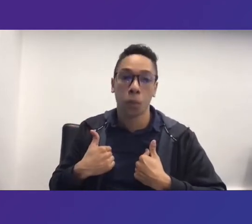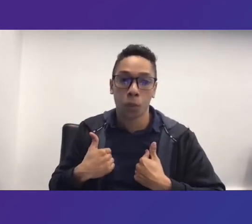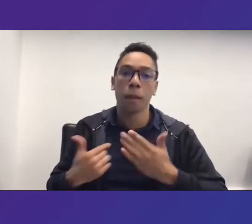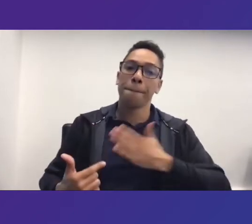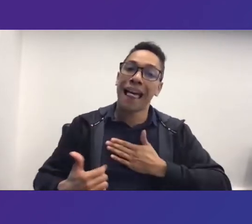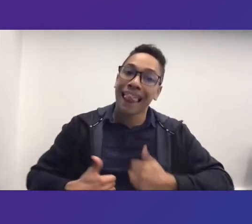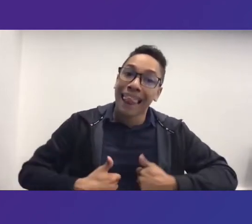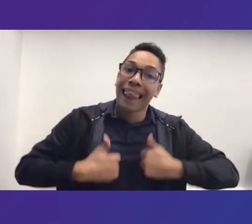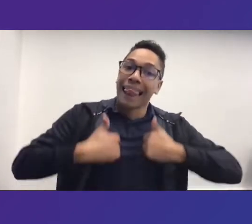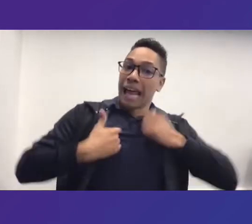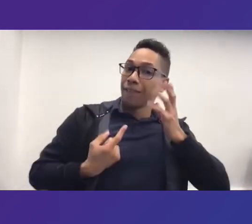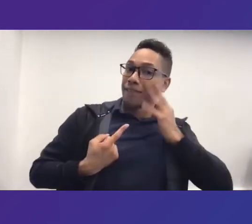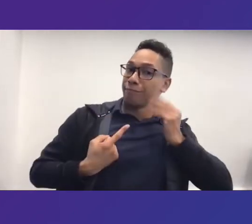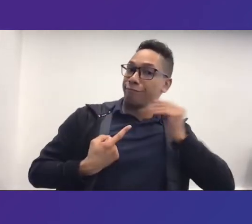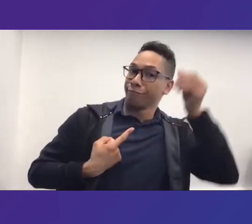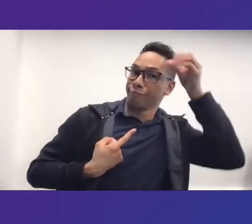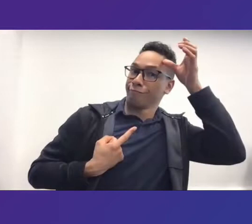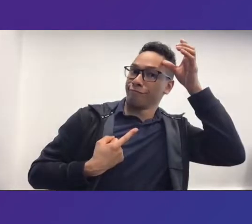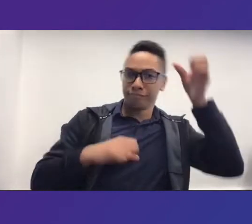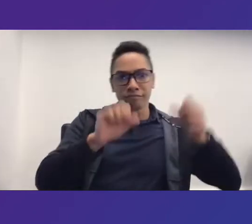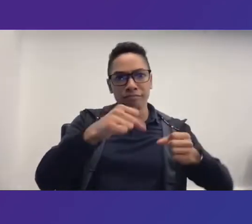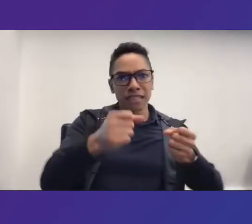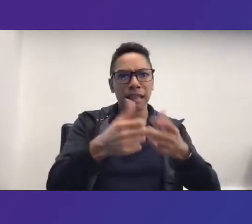but I felt like I